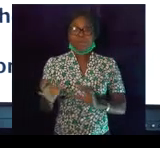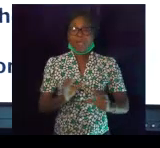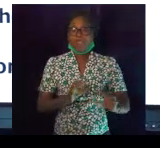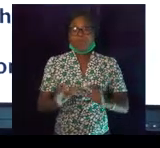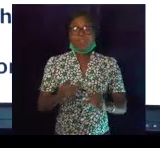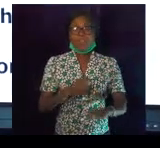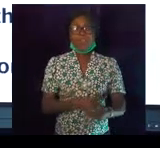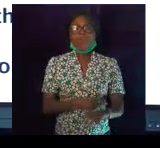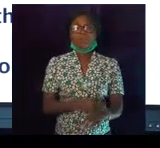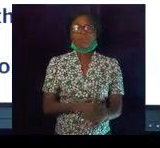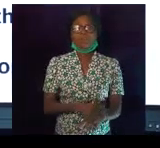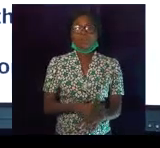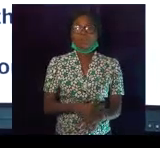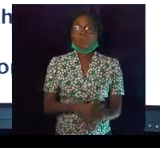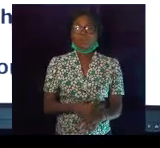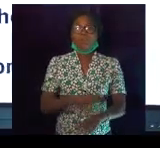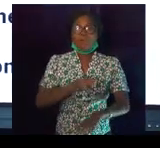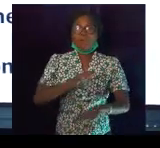Activity time.